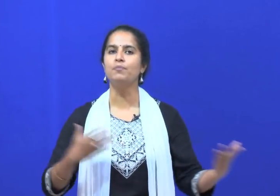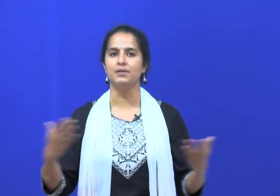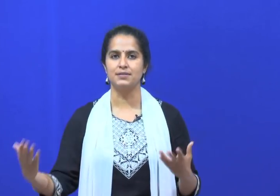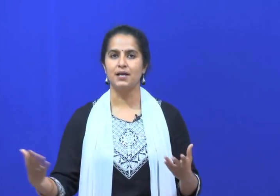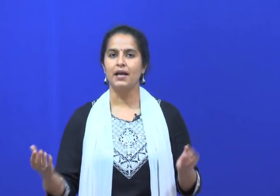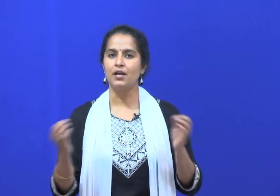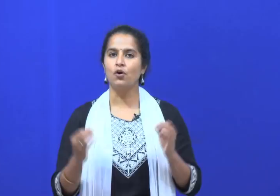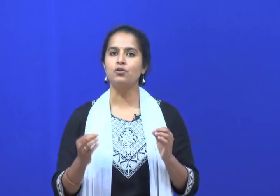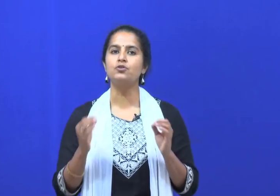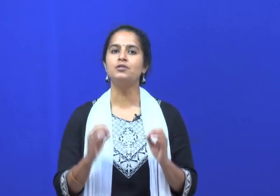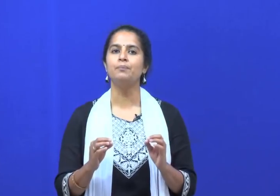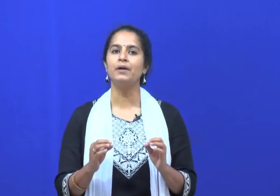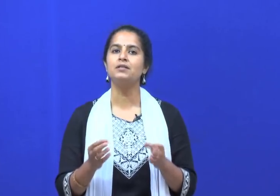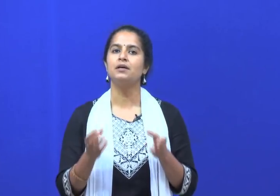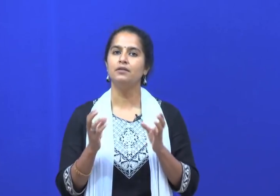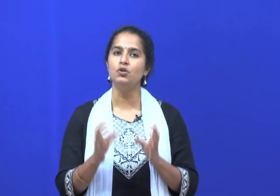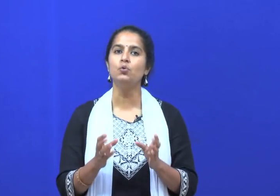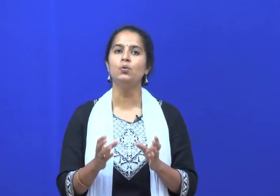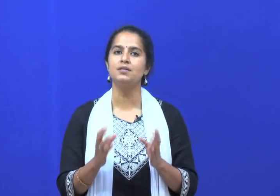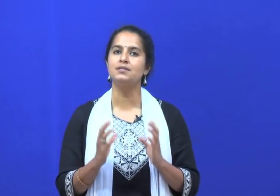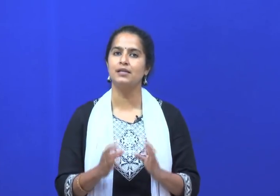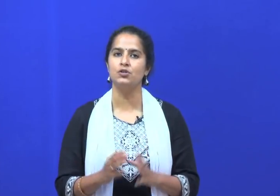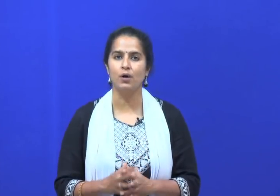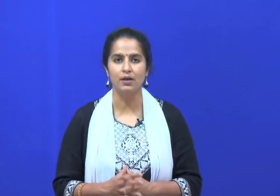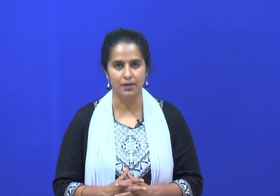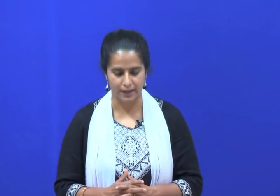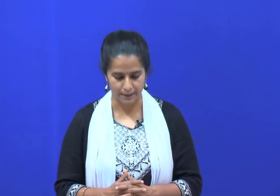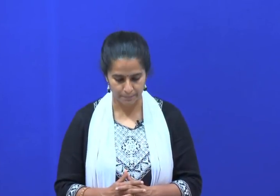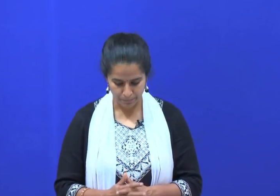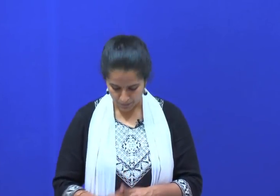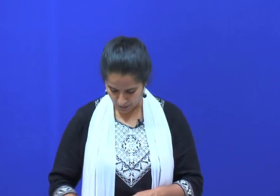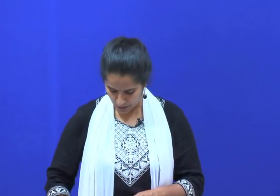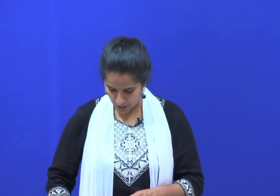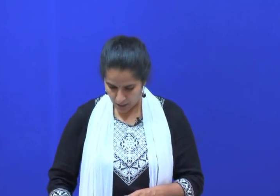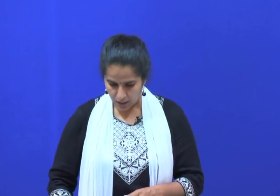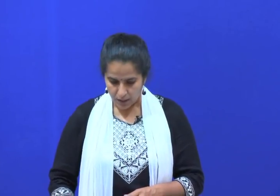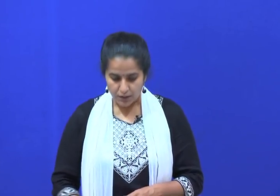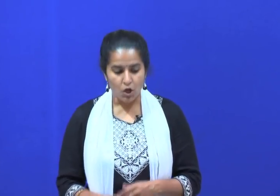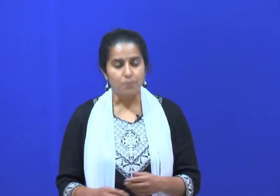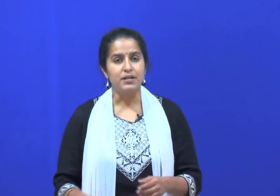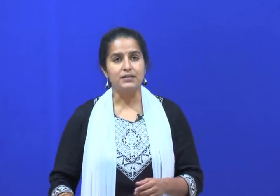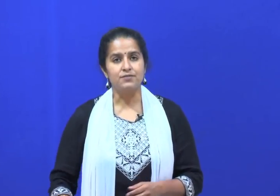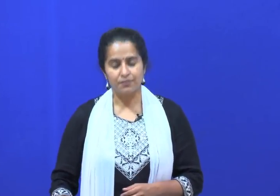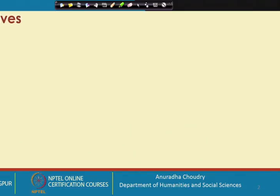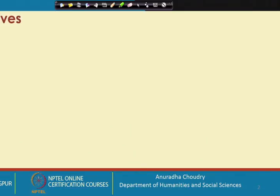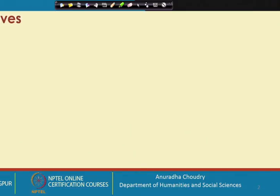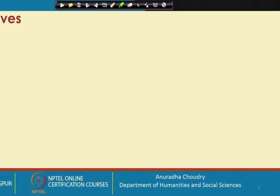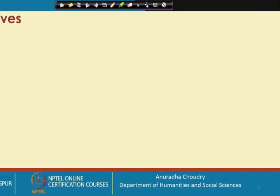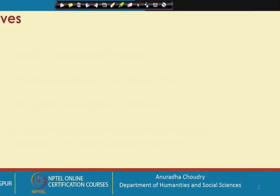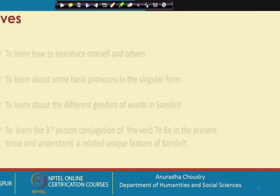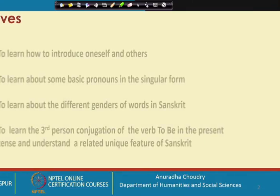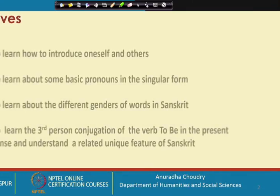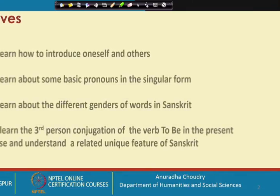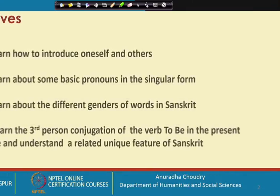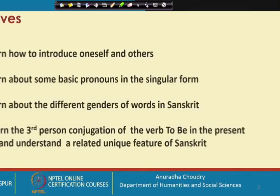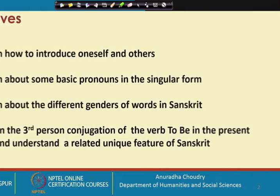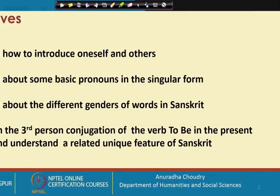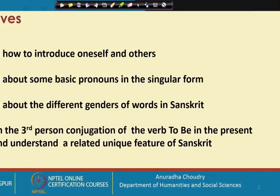of movements in order to depict the new words that you are learning. The objectives of this course,